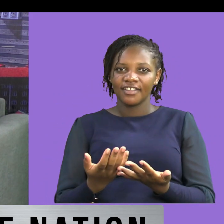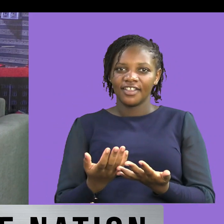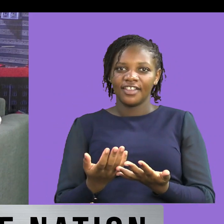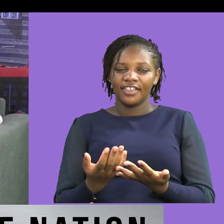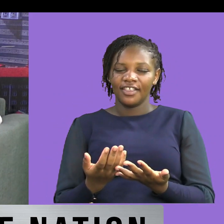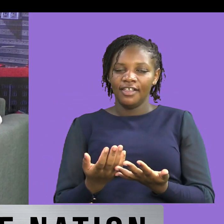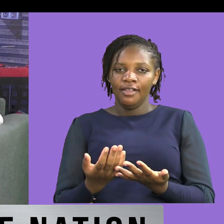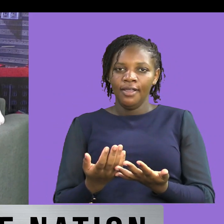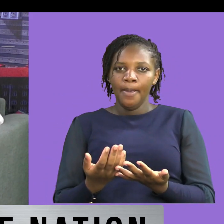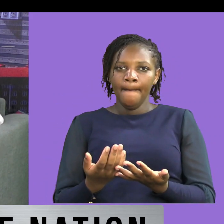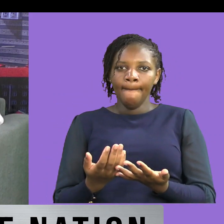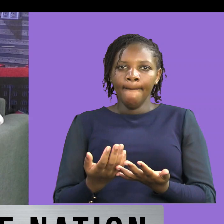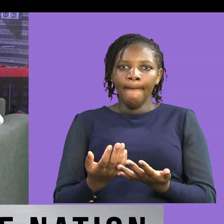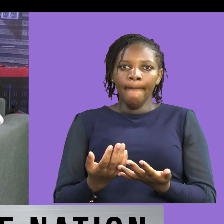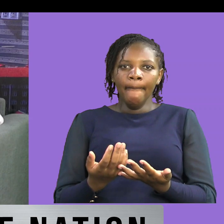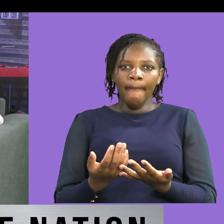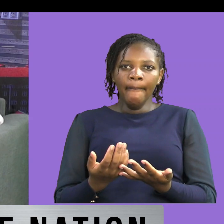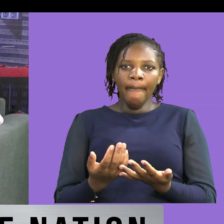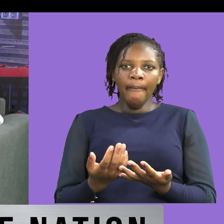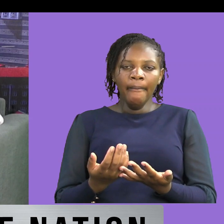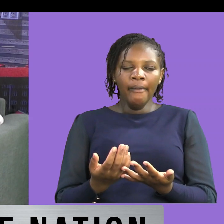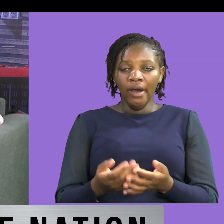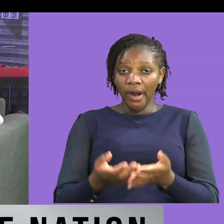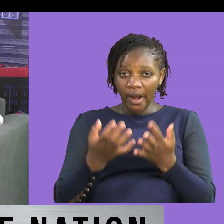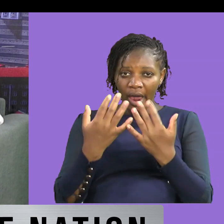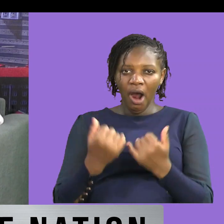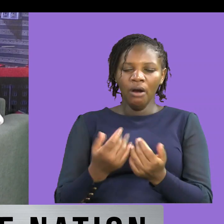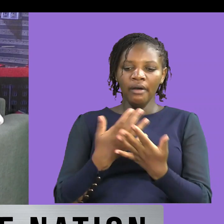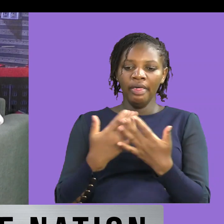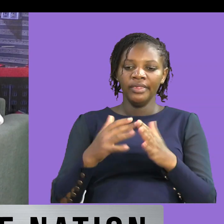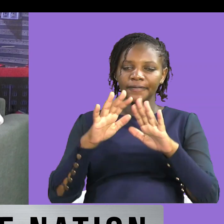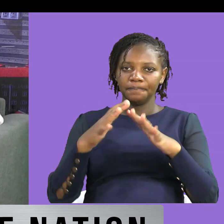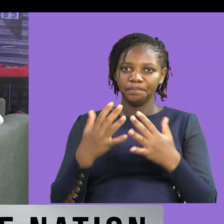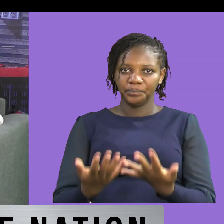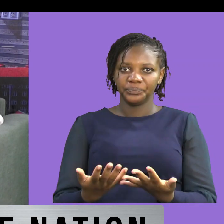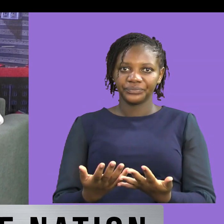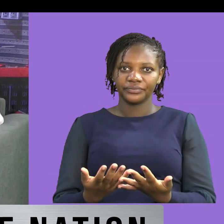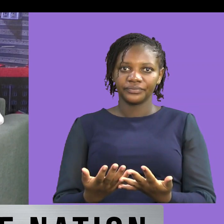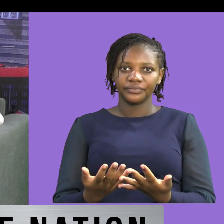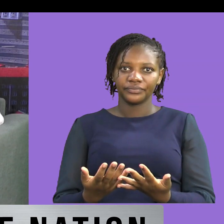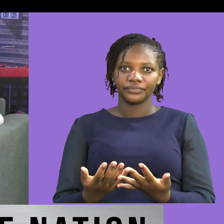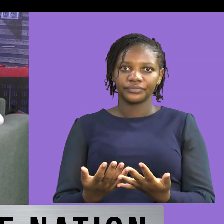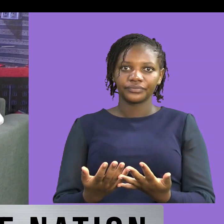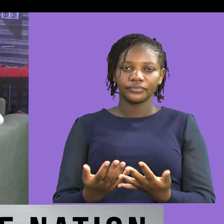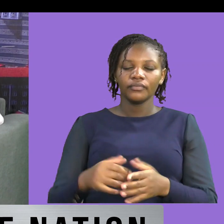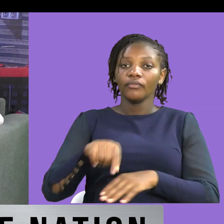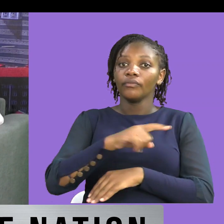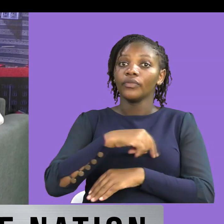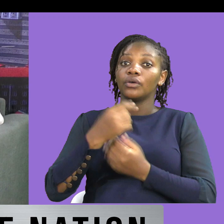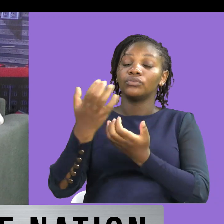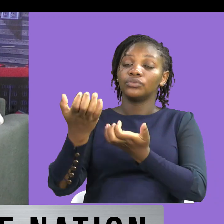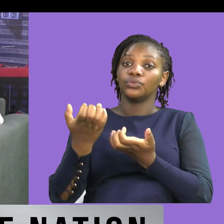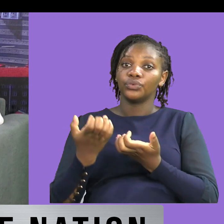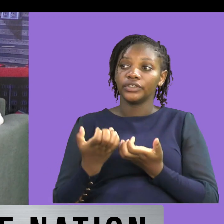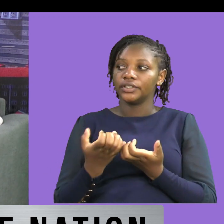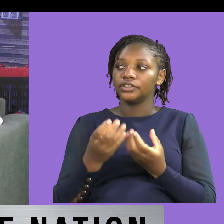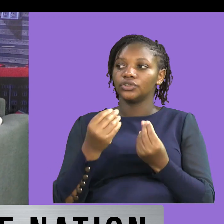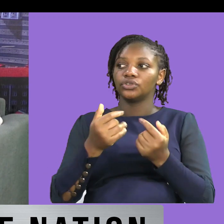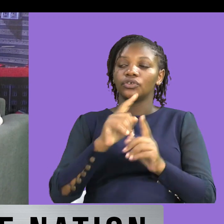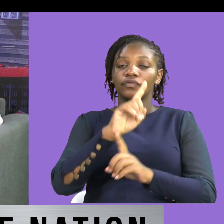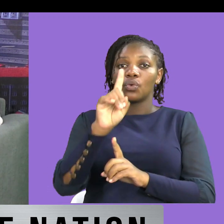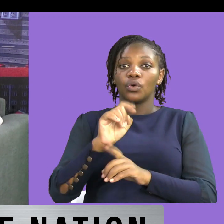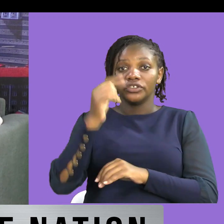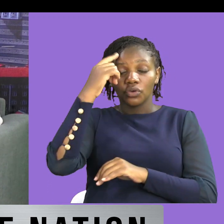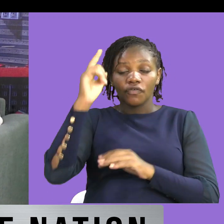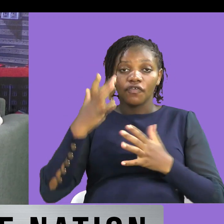shindano, yeah. It is Jonah, the thing is this, Yes. We need to deal with the question of people who have been elected